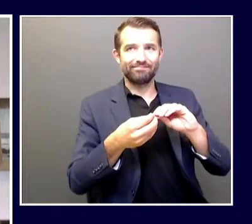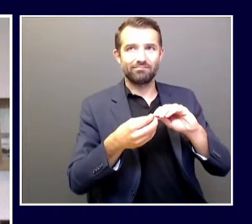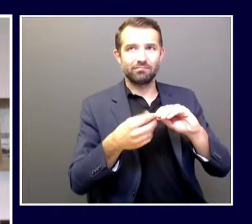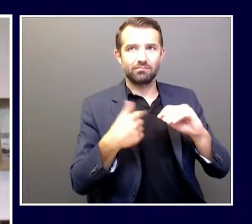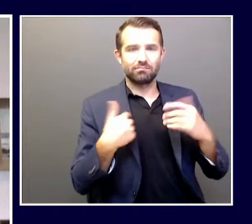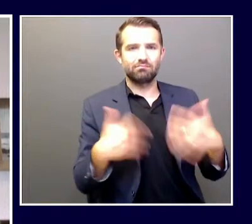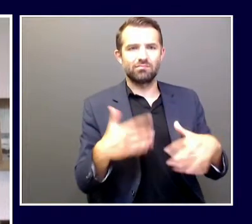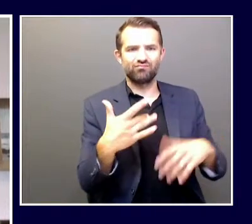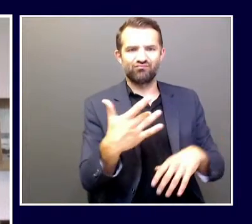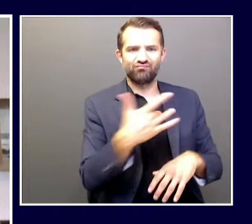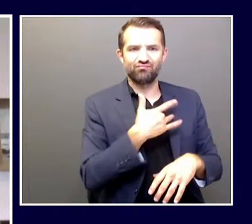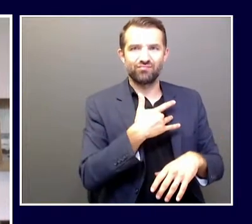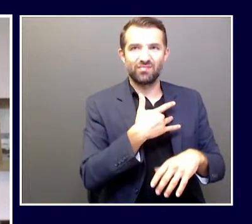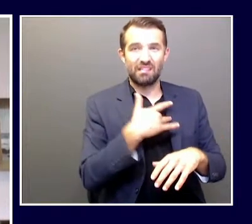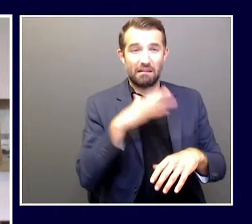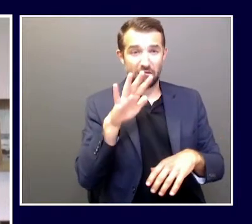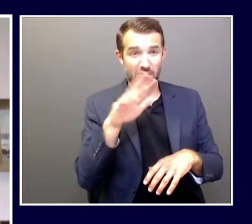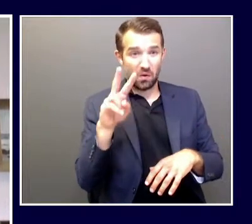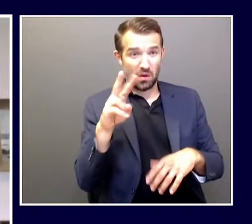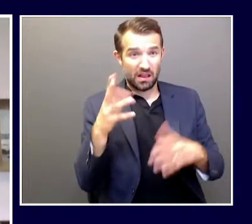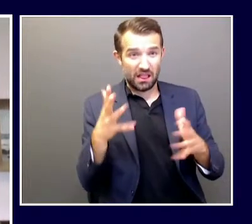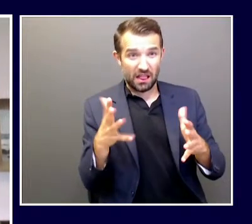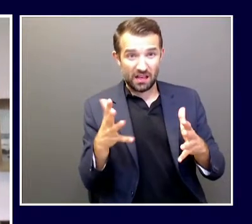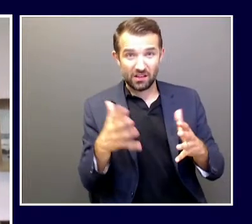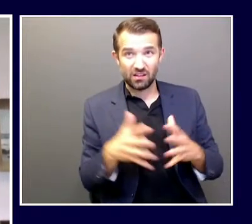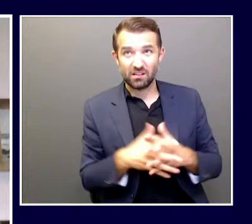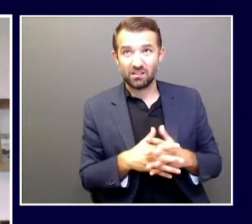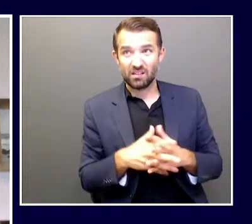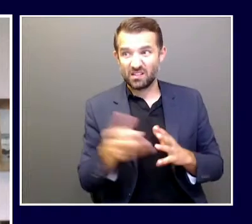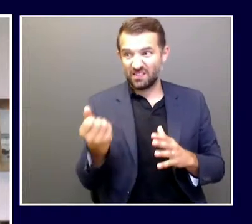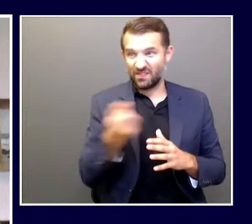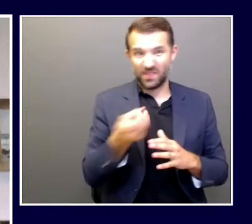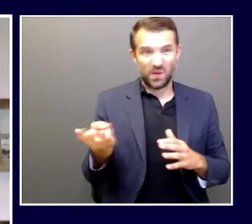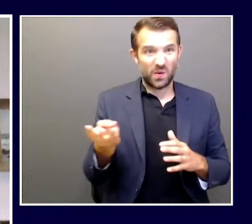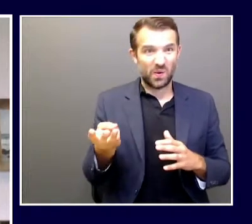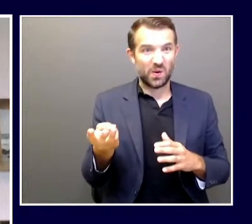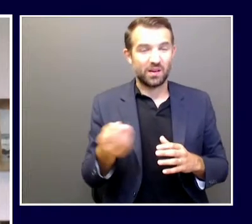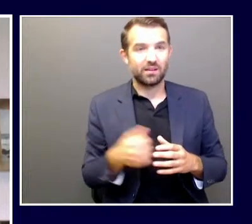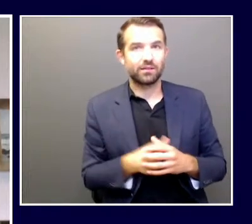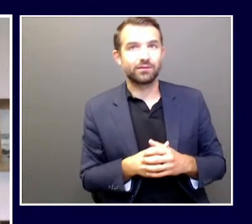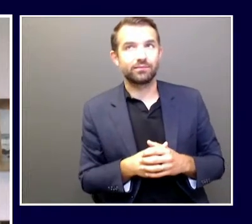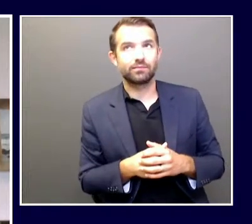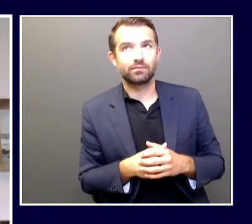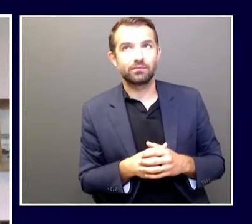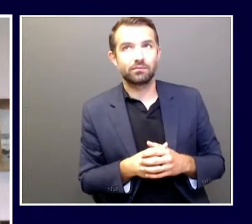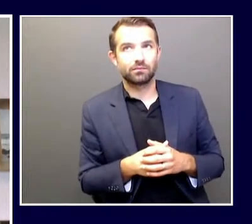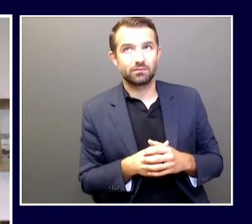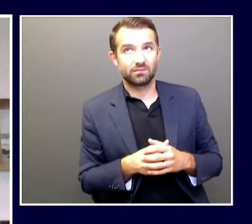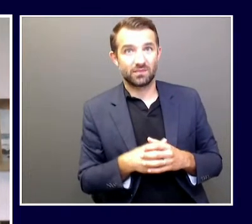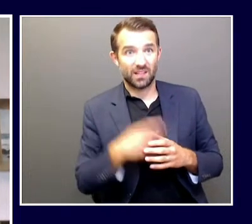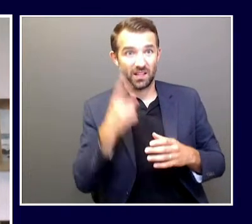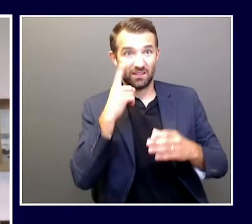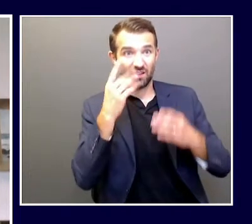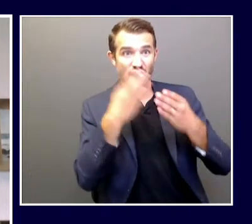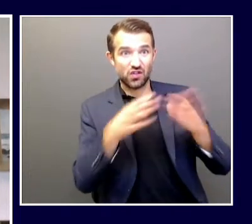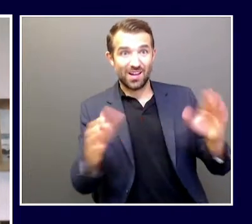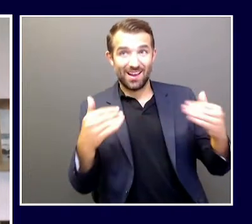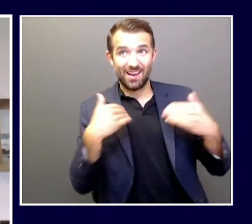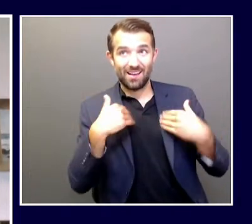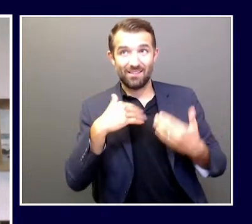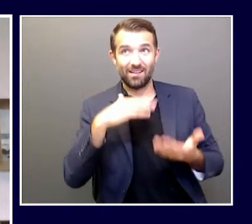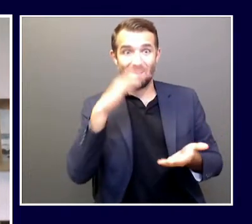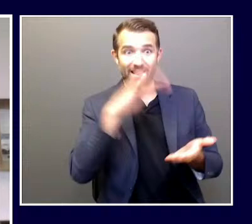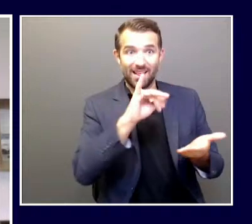Do you have an idea of like whether like bed capacity overall has changed? Like, do we just have less beds than before? Like, what's going on